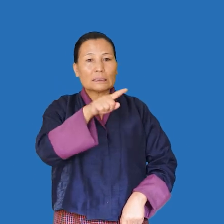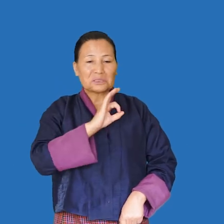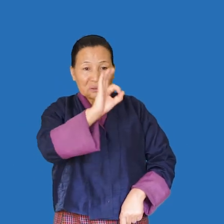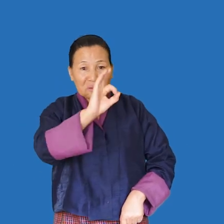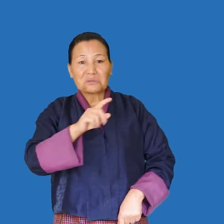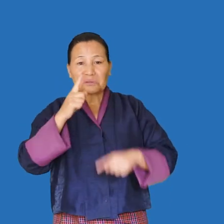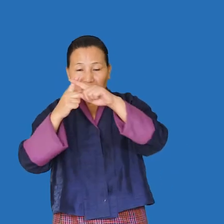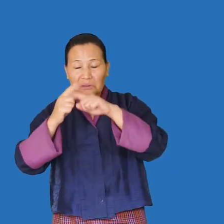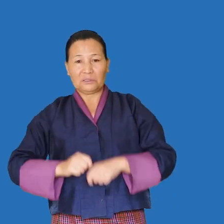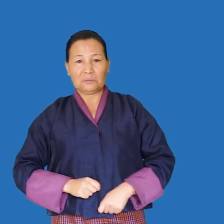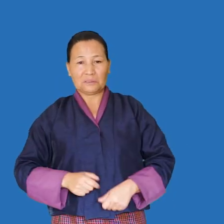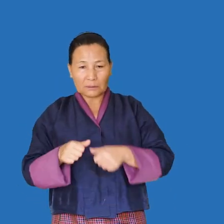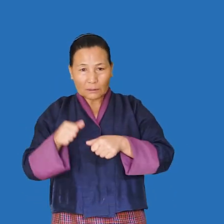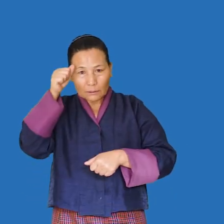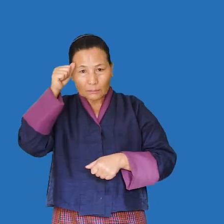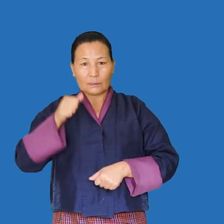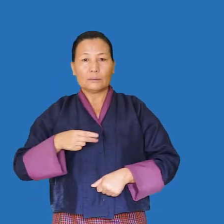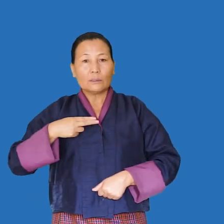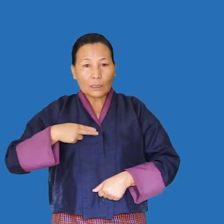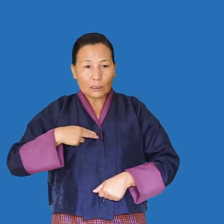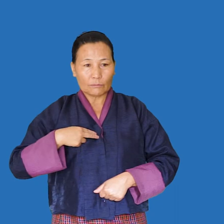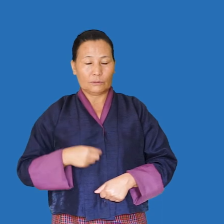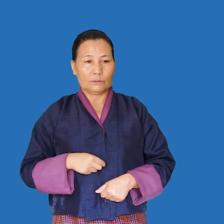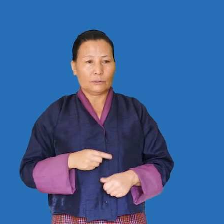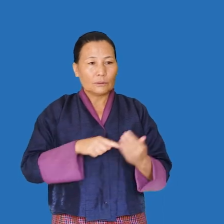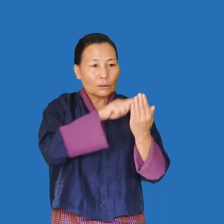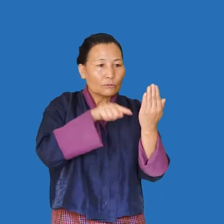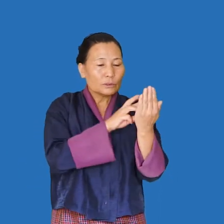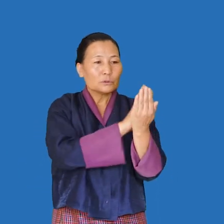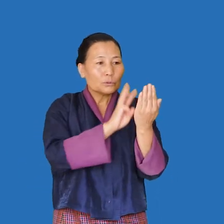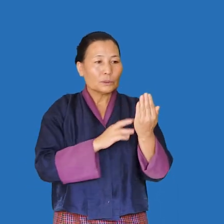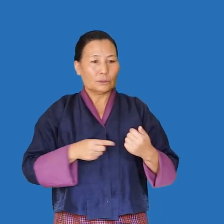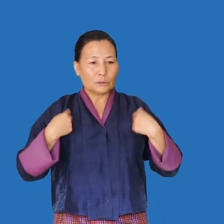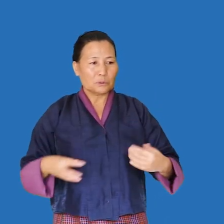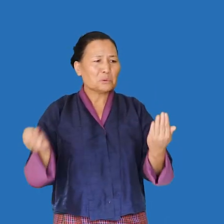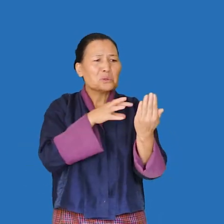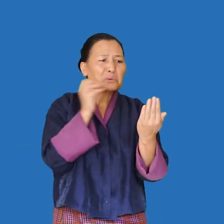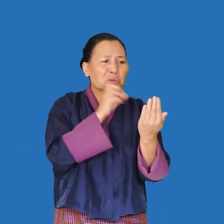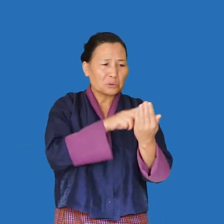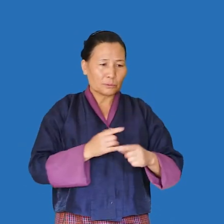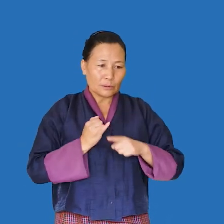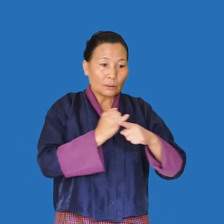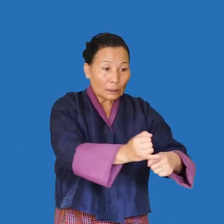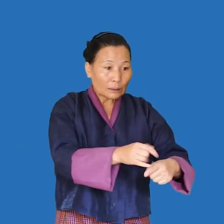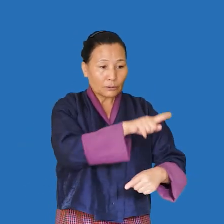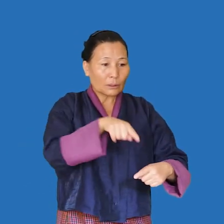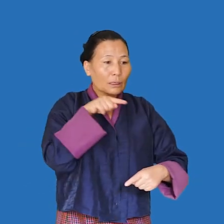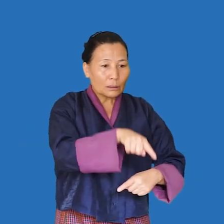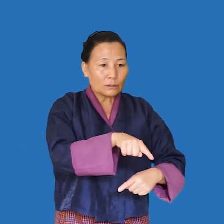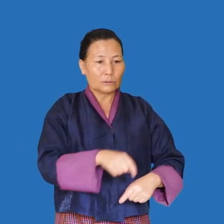Social media is designed to draw us to information that supports our pre-existing